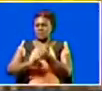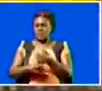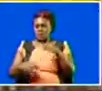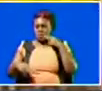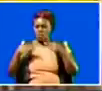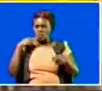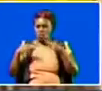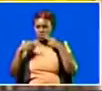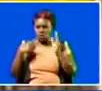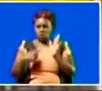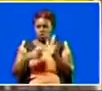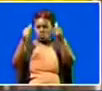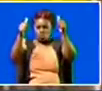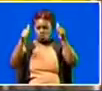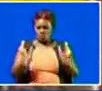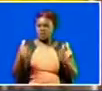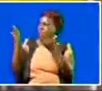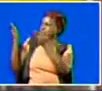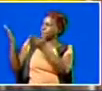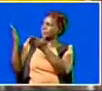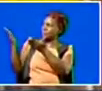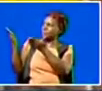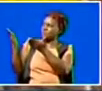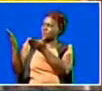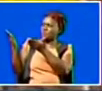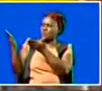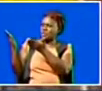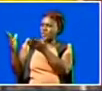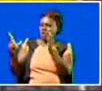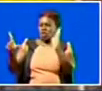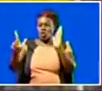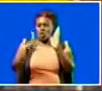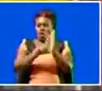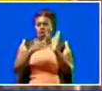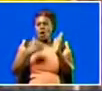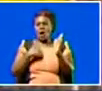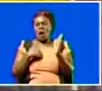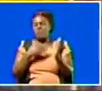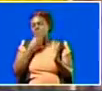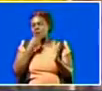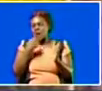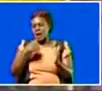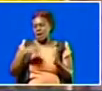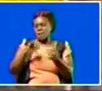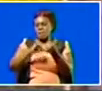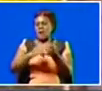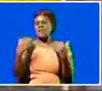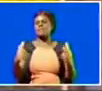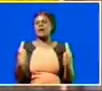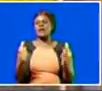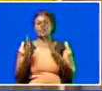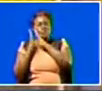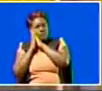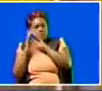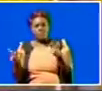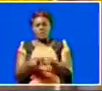hotel displays a notice at their guest house which reads, "Their rules against a man and a woman outside wedlock to sleep in